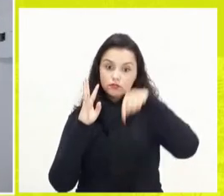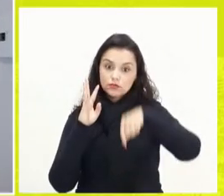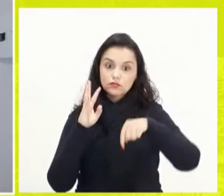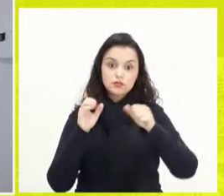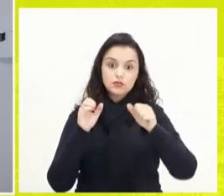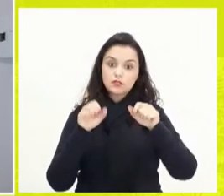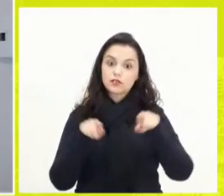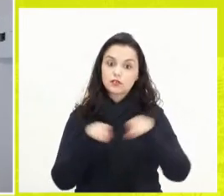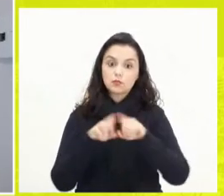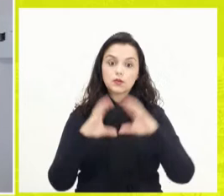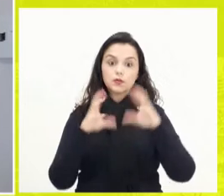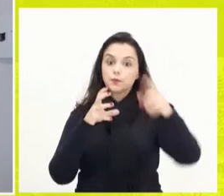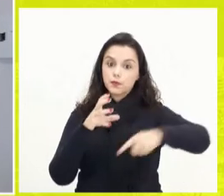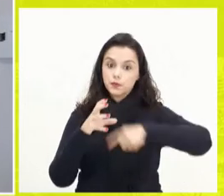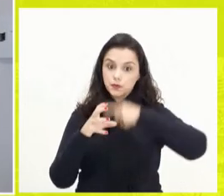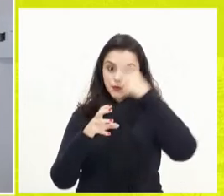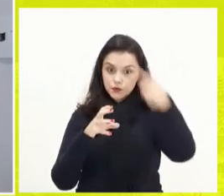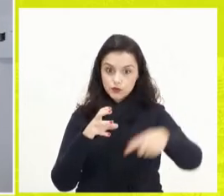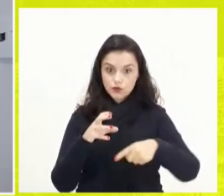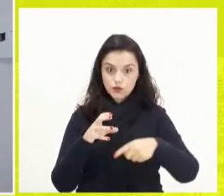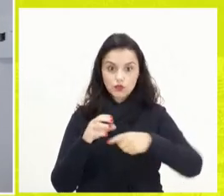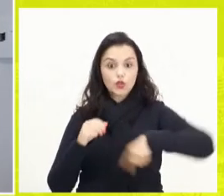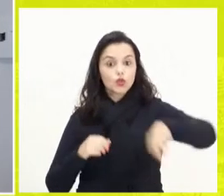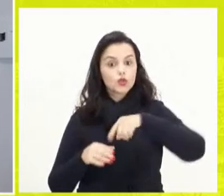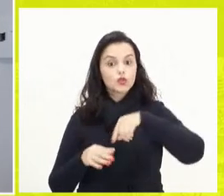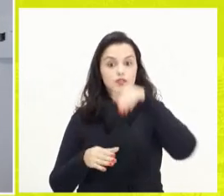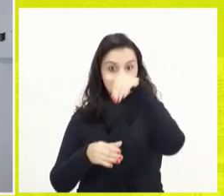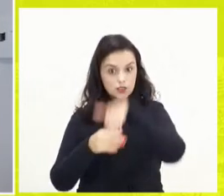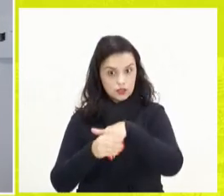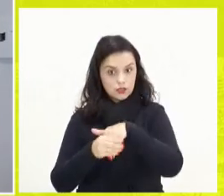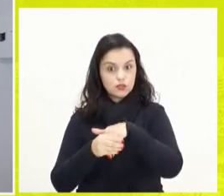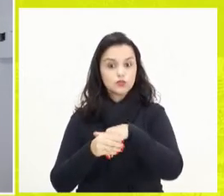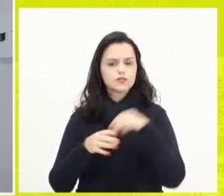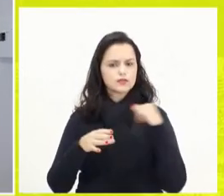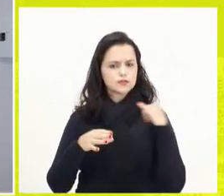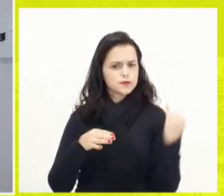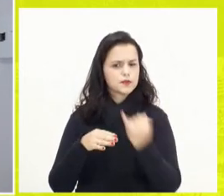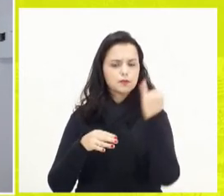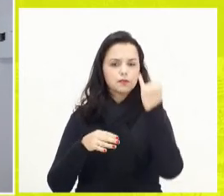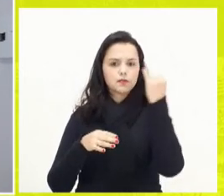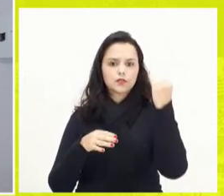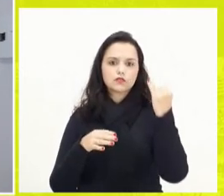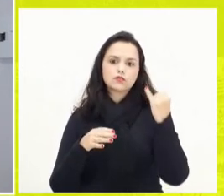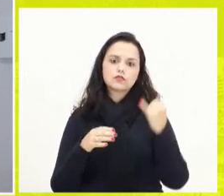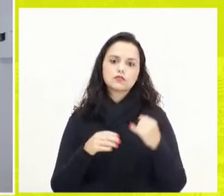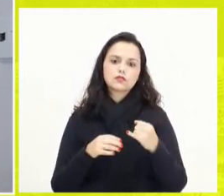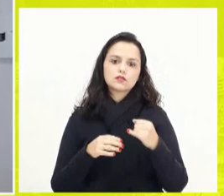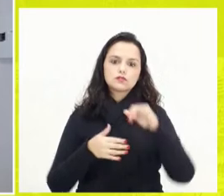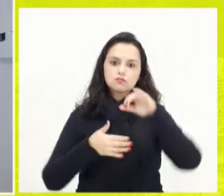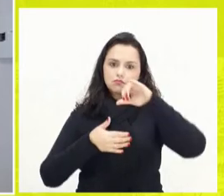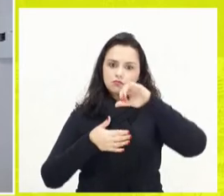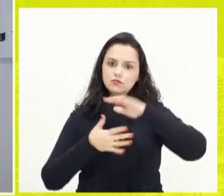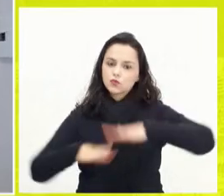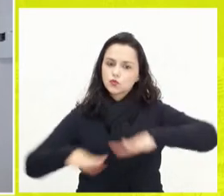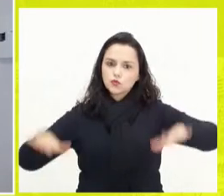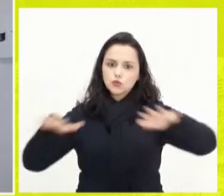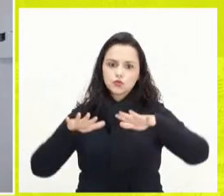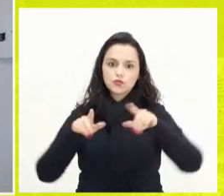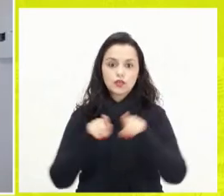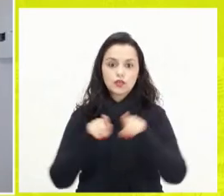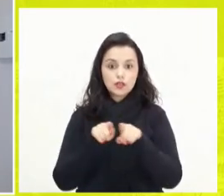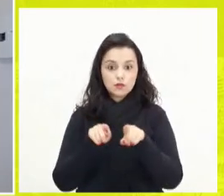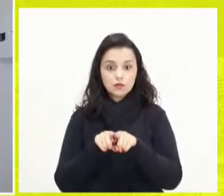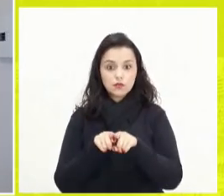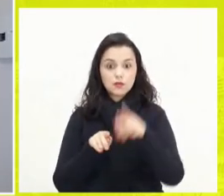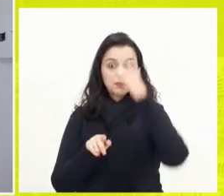international attention and these elections this year is is so important for